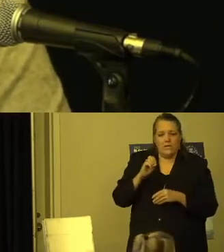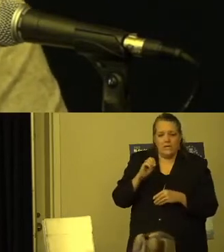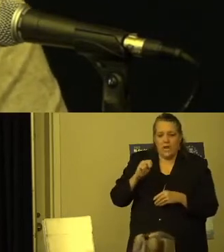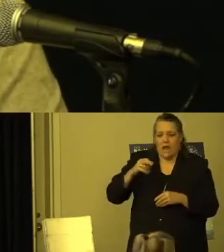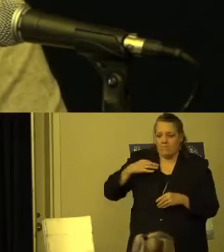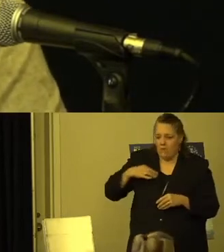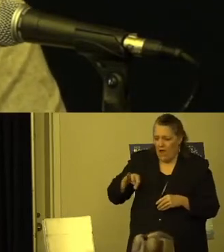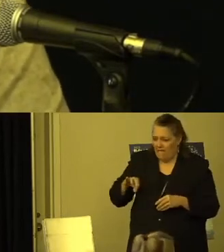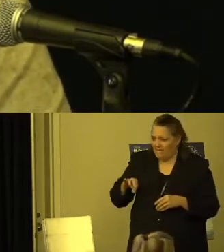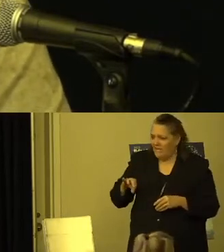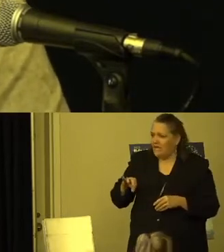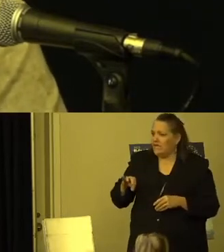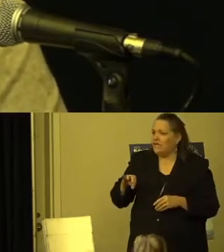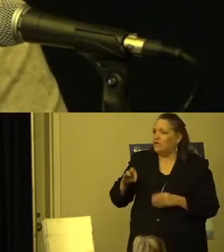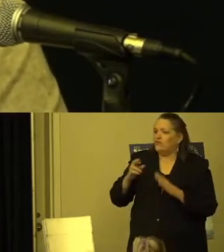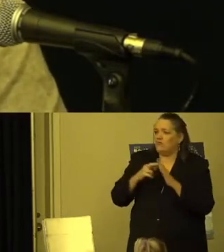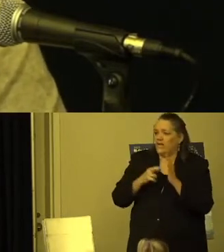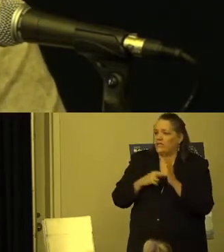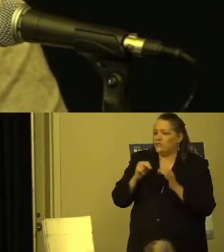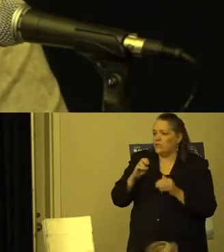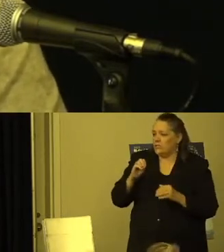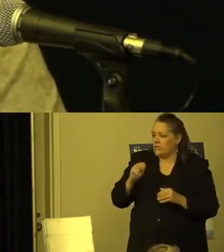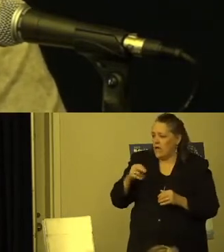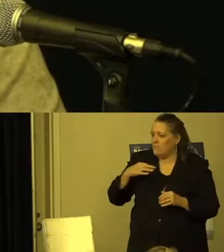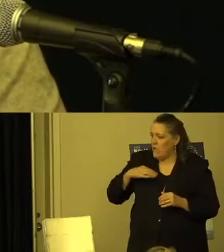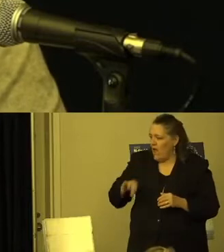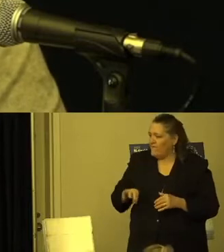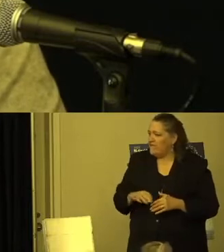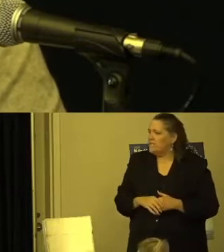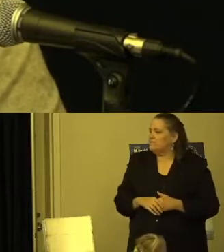a nonprofit organization, a registered nonprofit, because